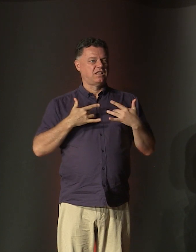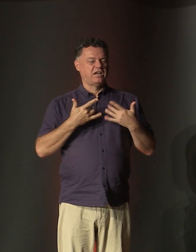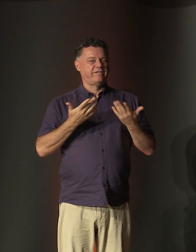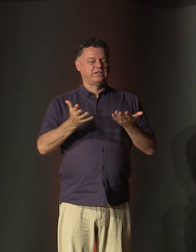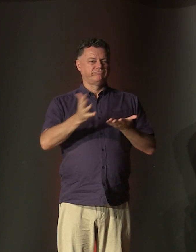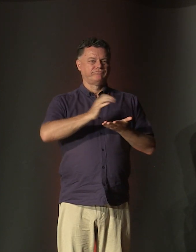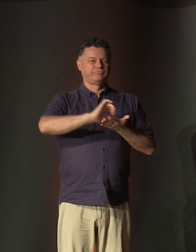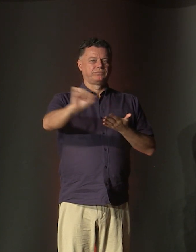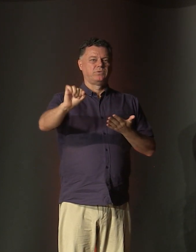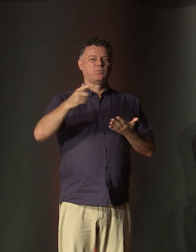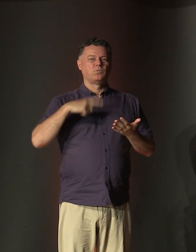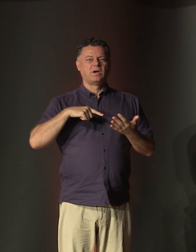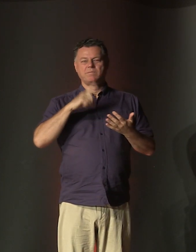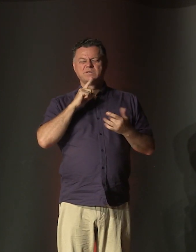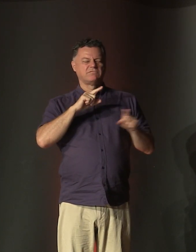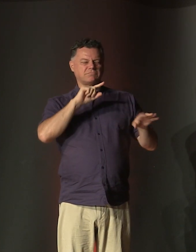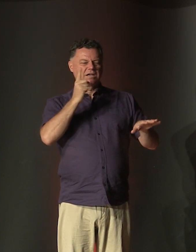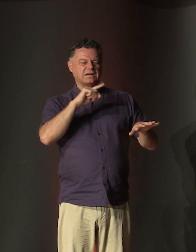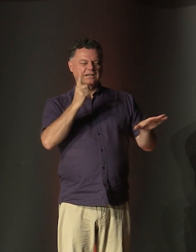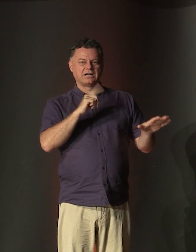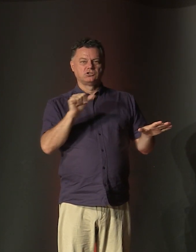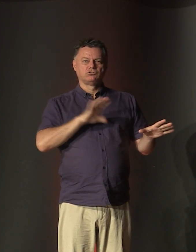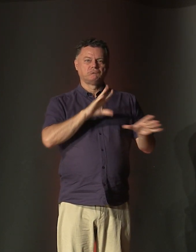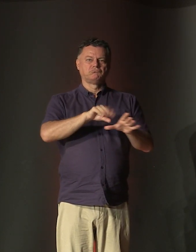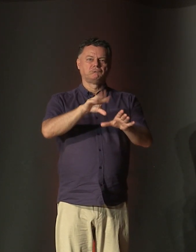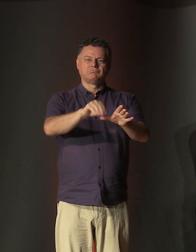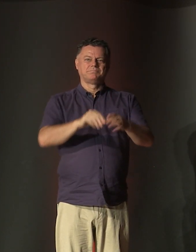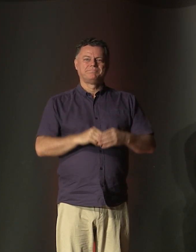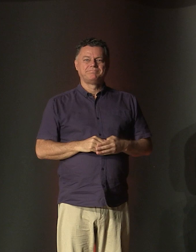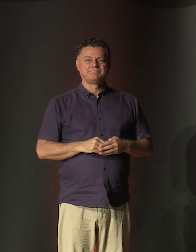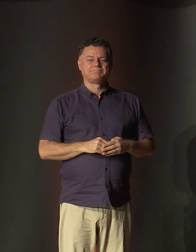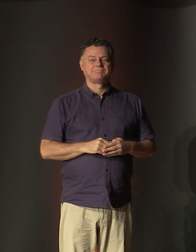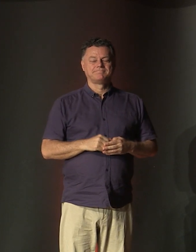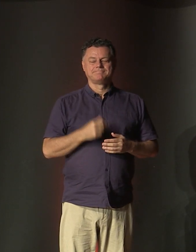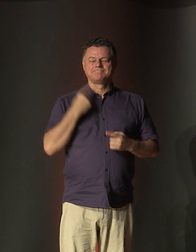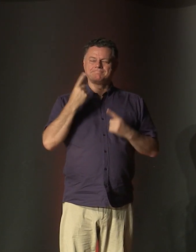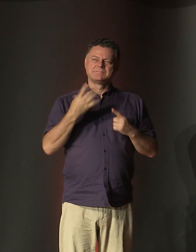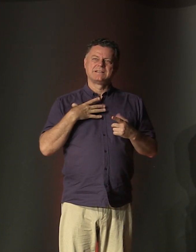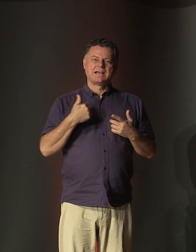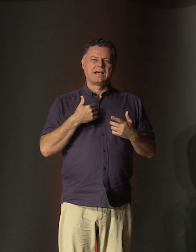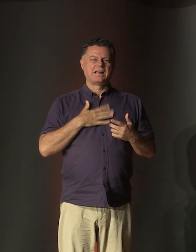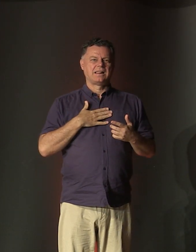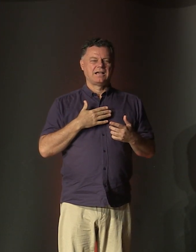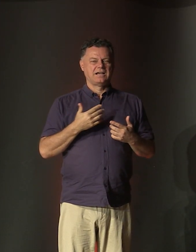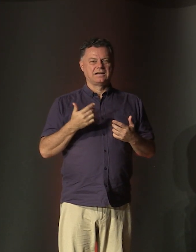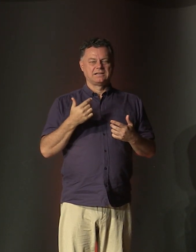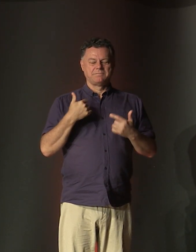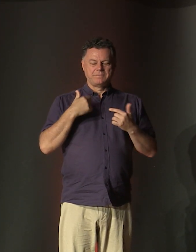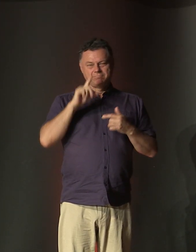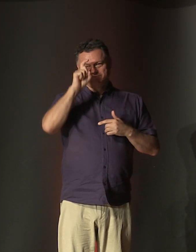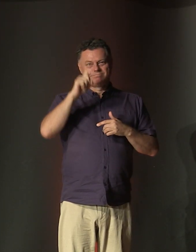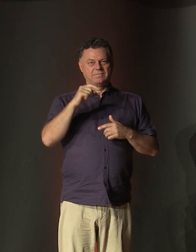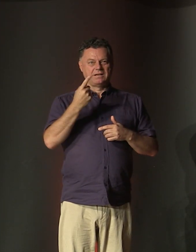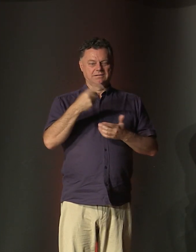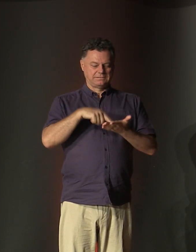7.5 years of life. If I had a pill that would give you 7.5 years